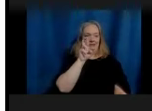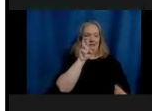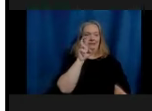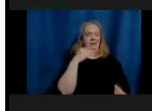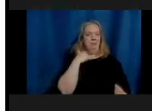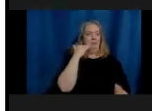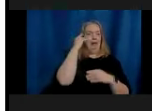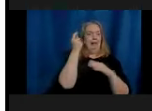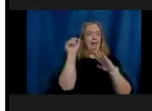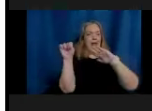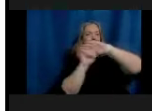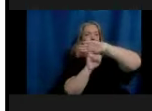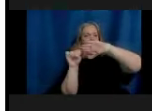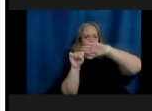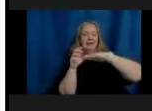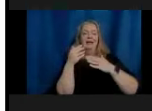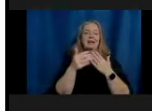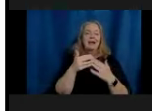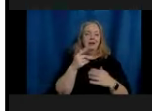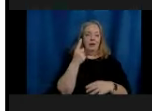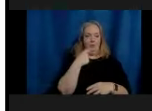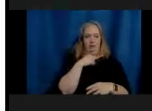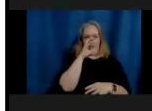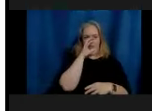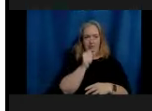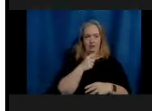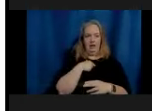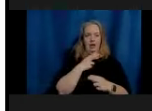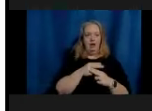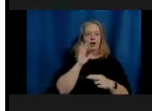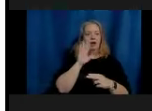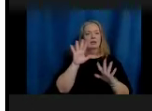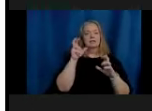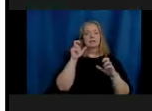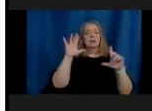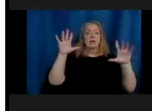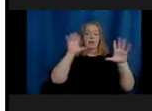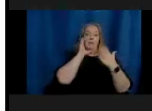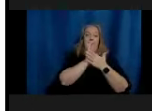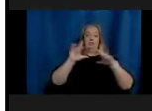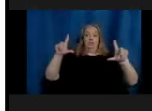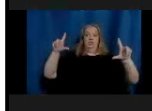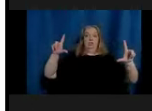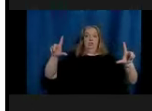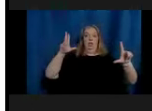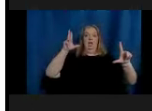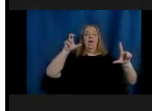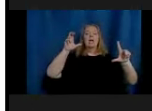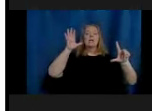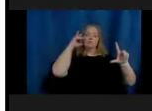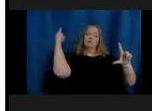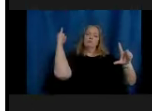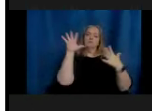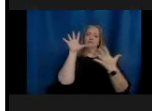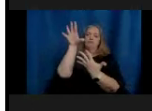I became interested in what I'm calling his crops, where he would have an image and he would draw it. And then occasionally he would have an image where